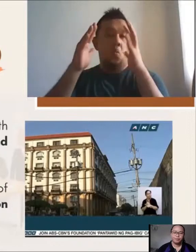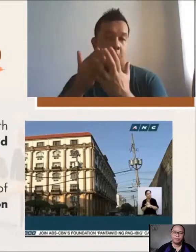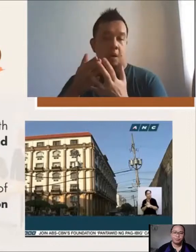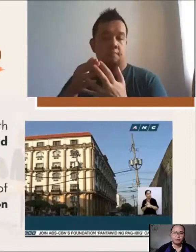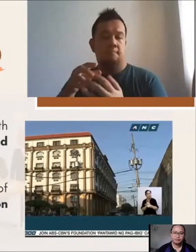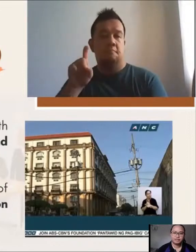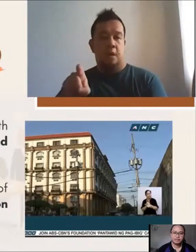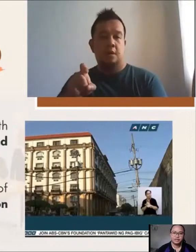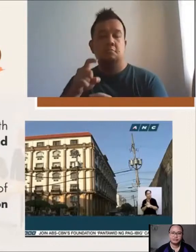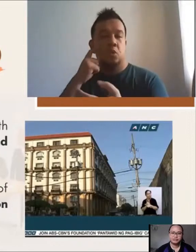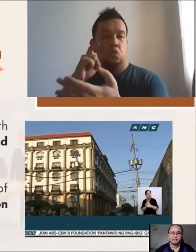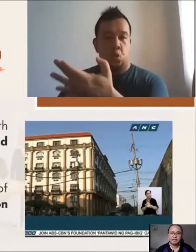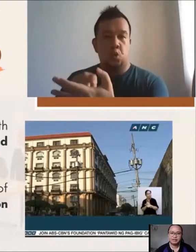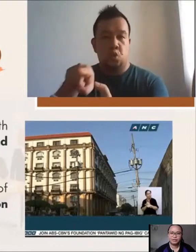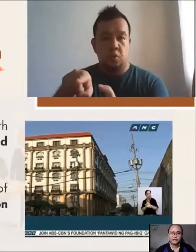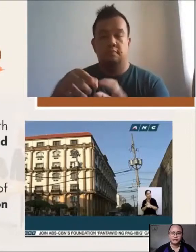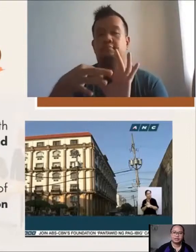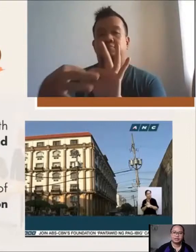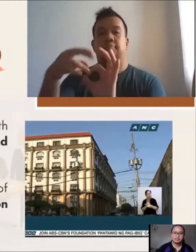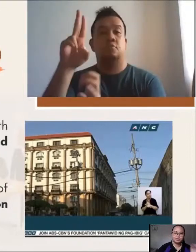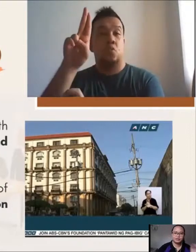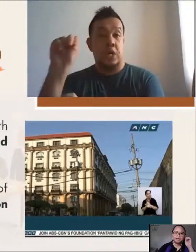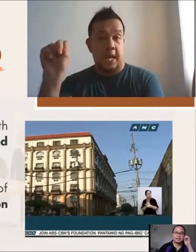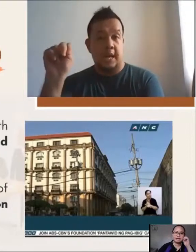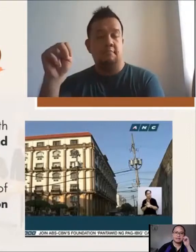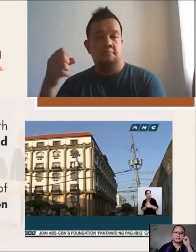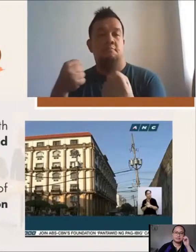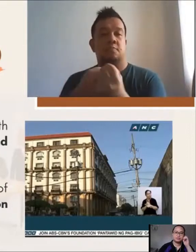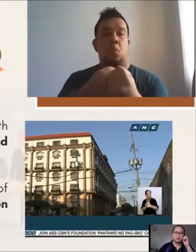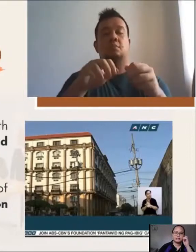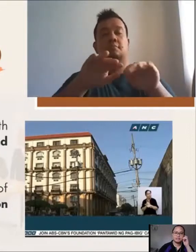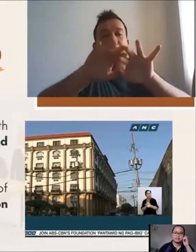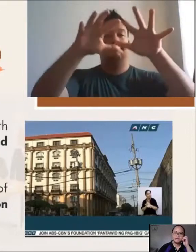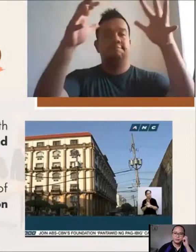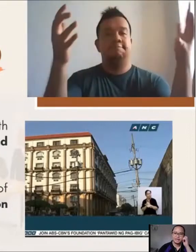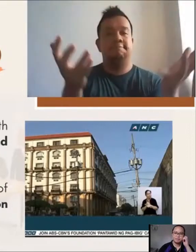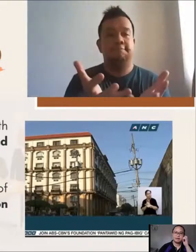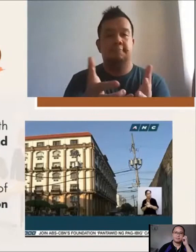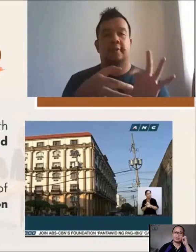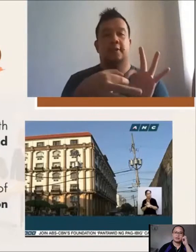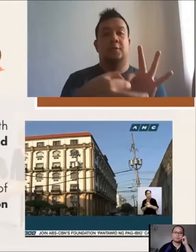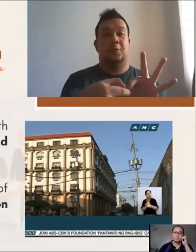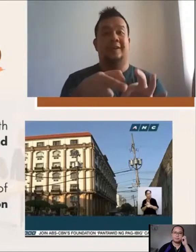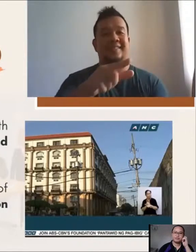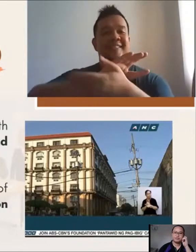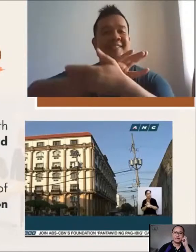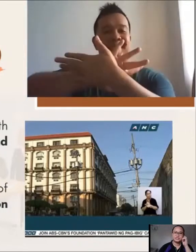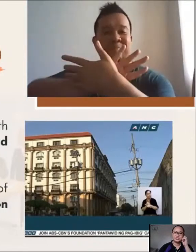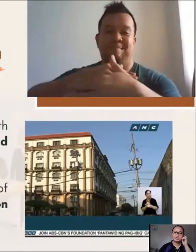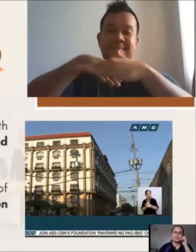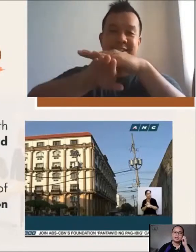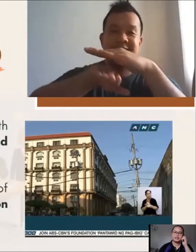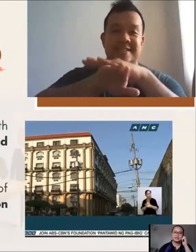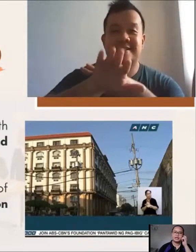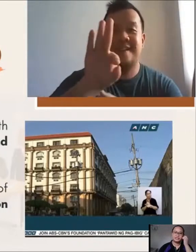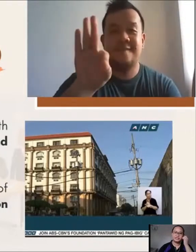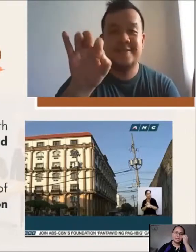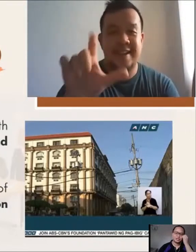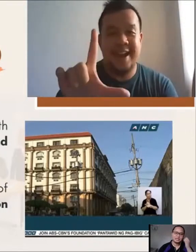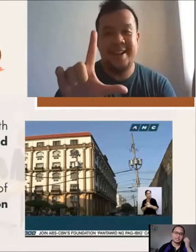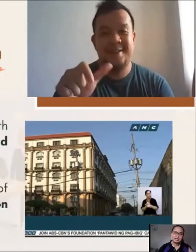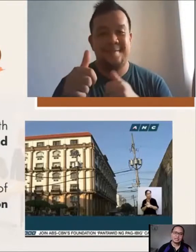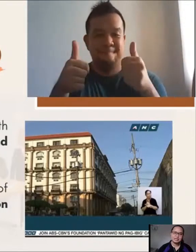para ma-advocate siya internationally na to use sign language. So just to thank